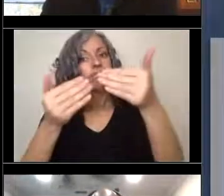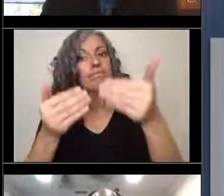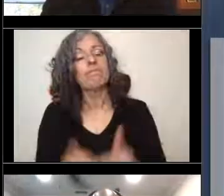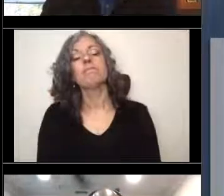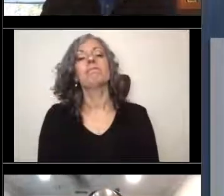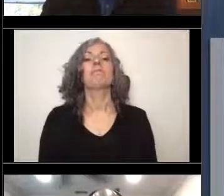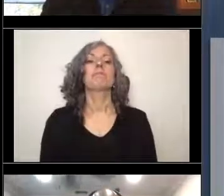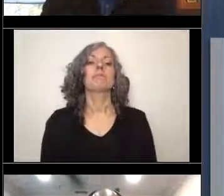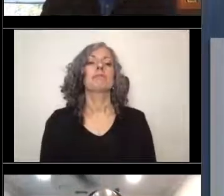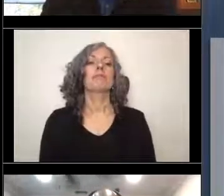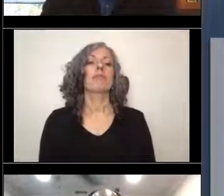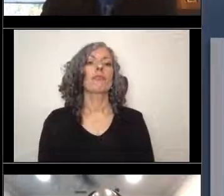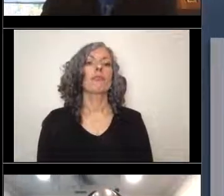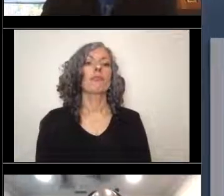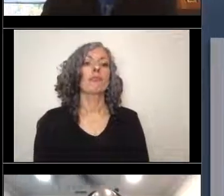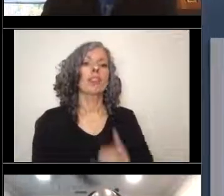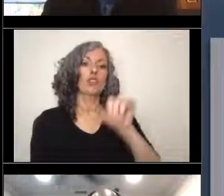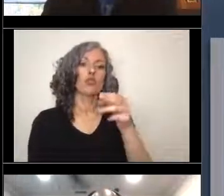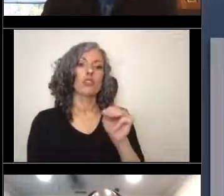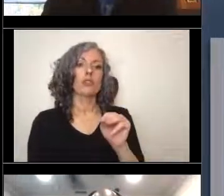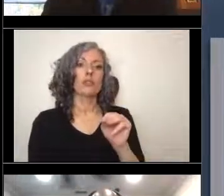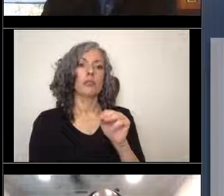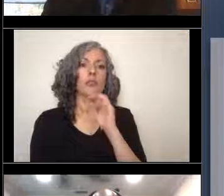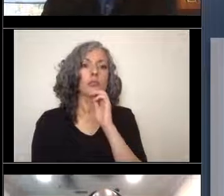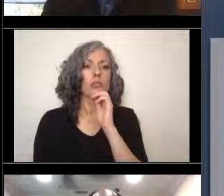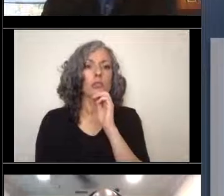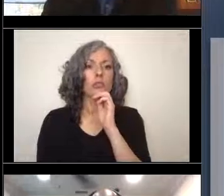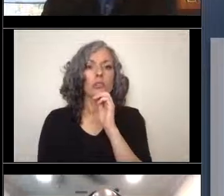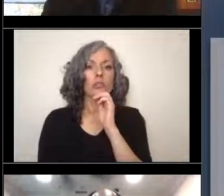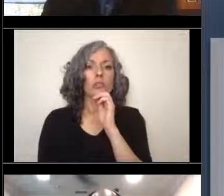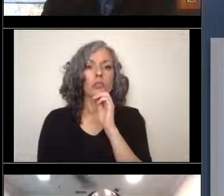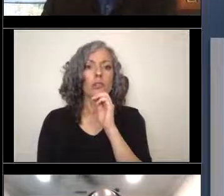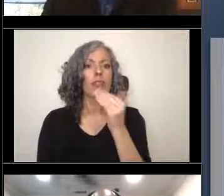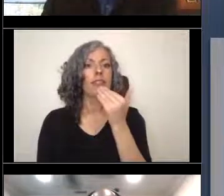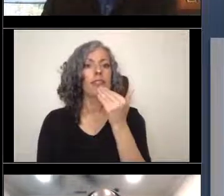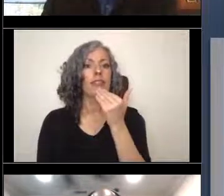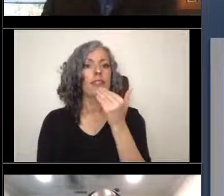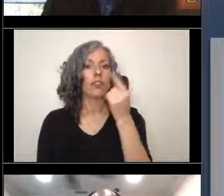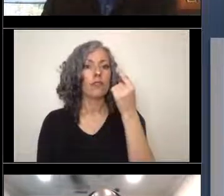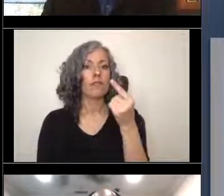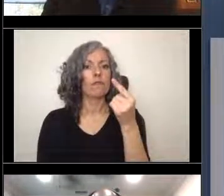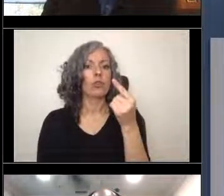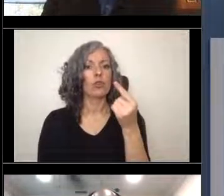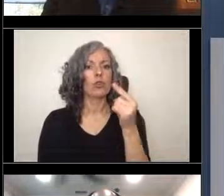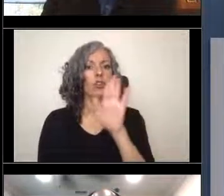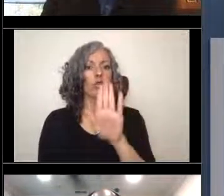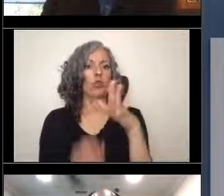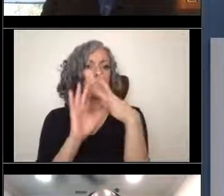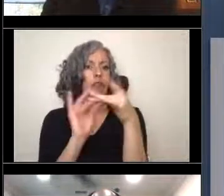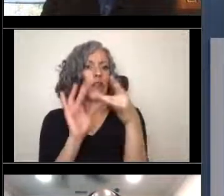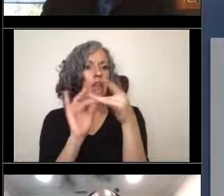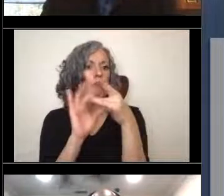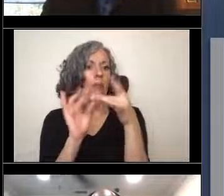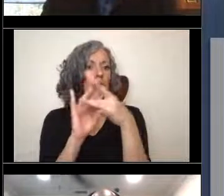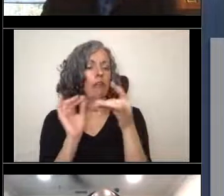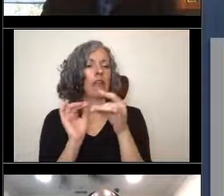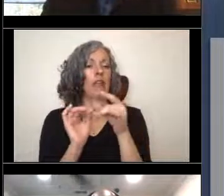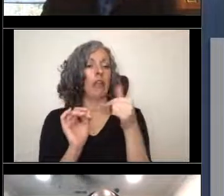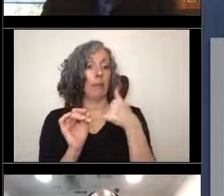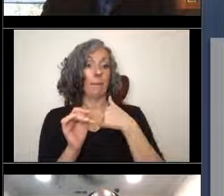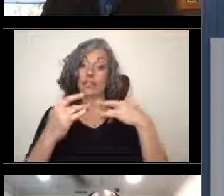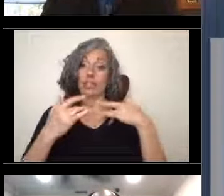I just want to echo and say thank you, Commissioner, for that comment. That is a concern I have as well.